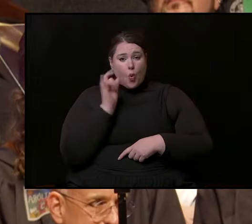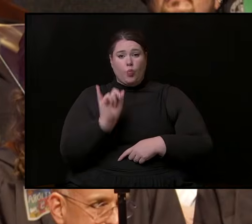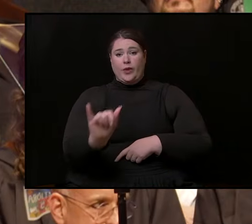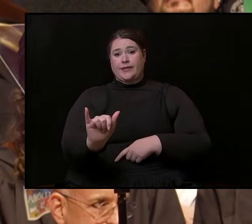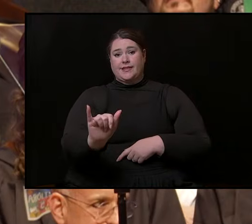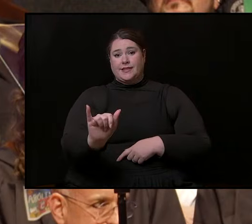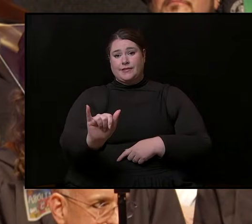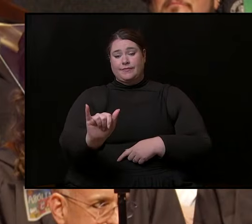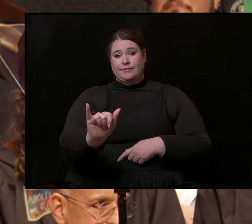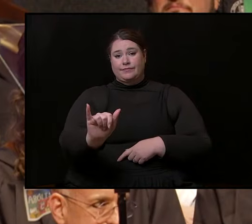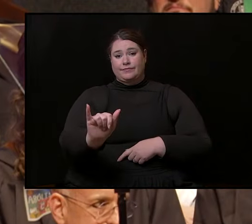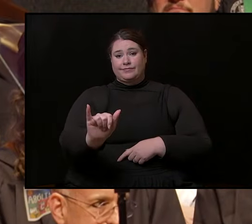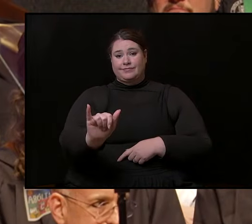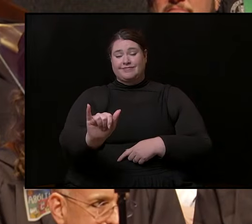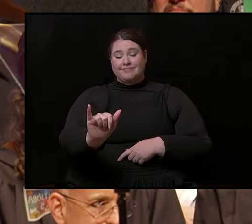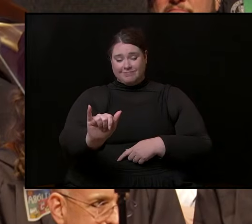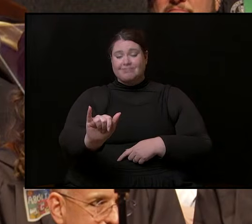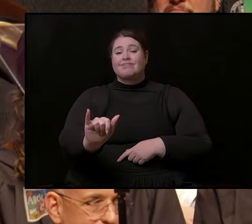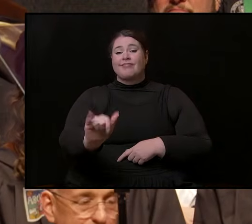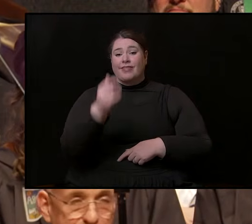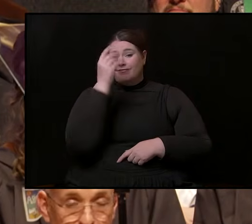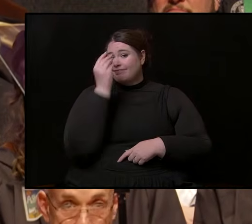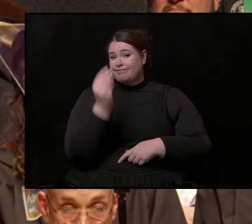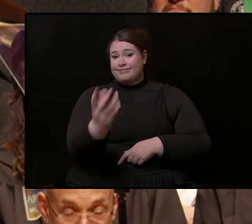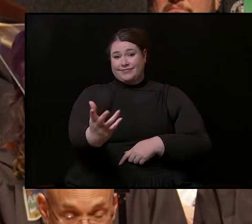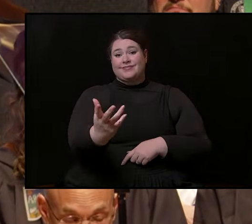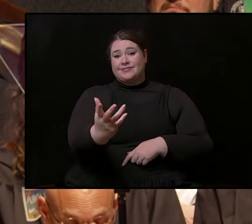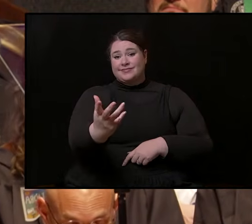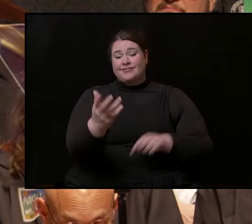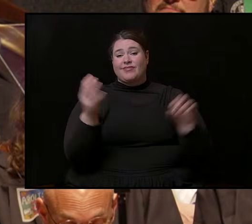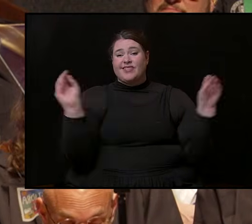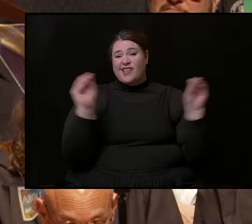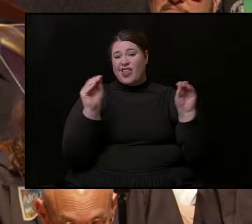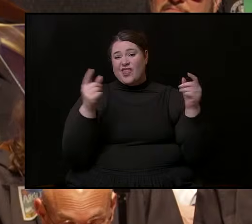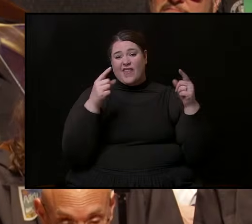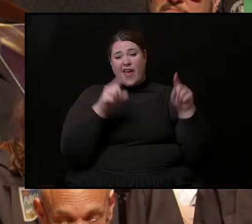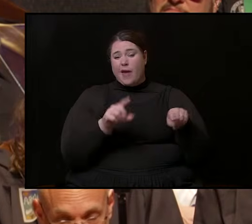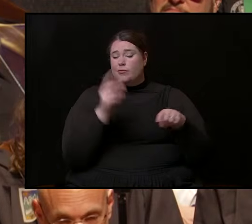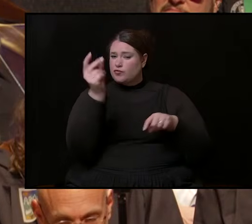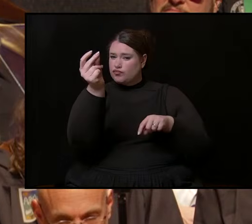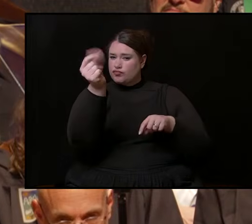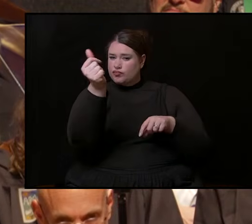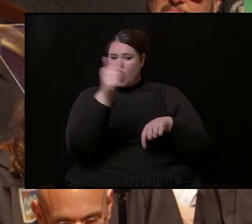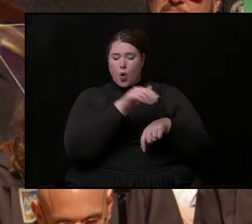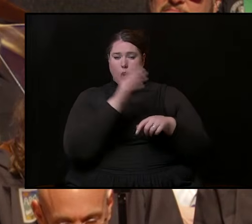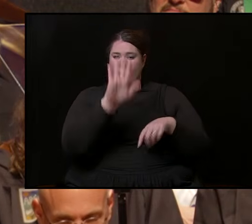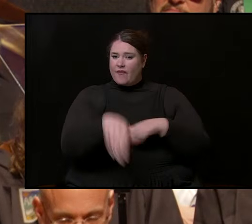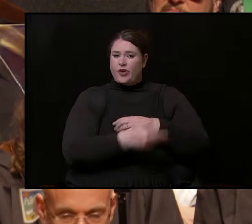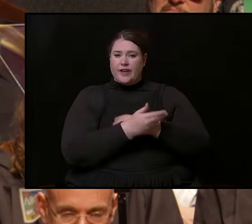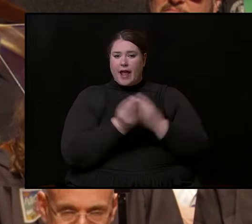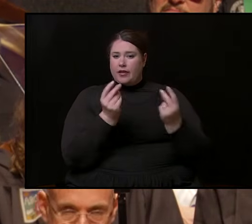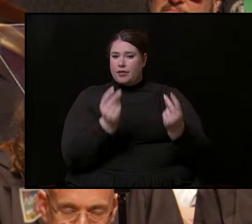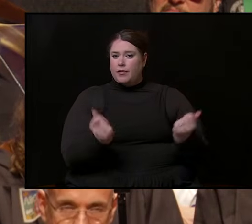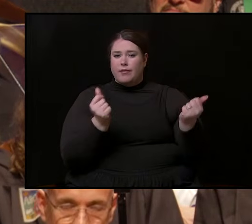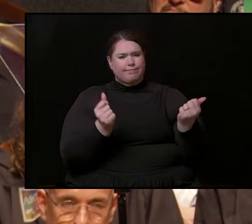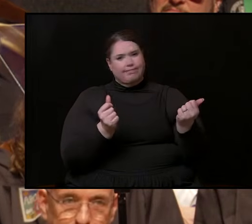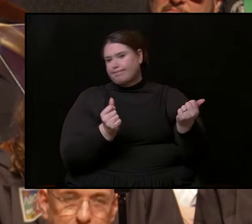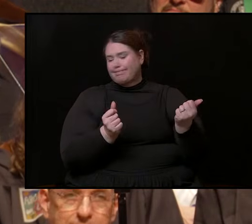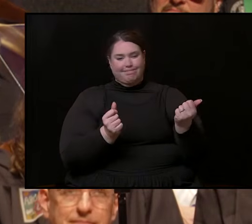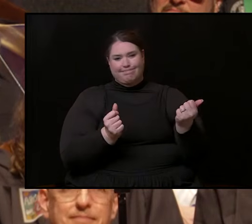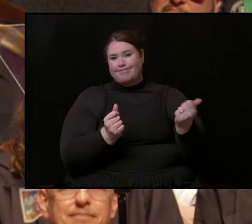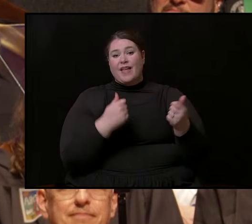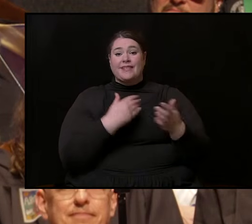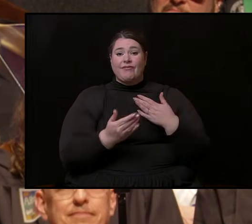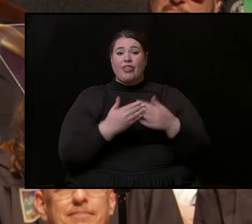always. Because let me tell you something, nothing happens overnight. And although this marks the end of your time